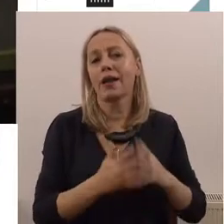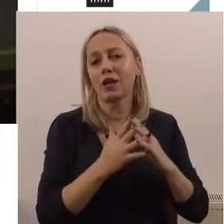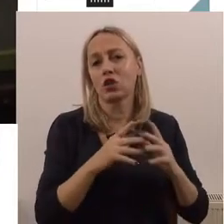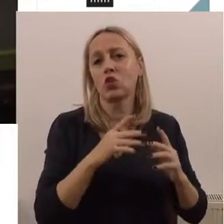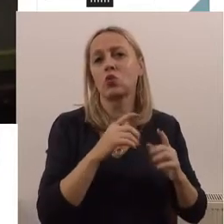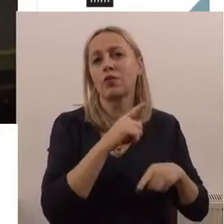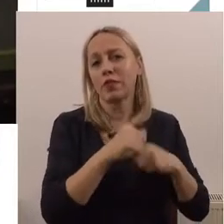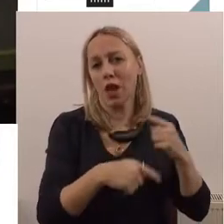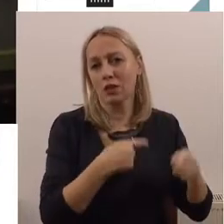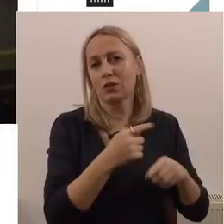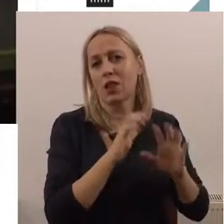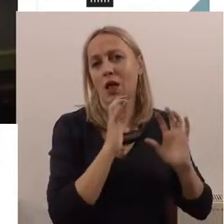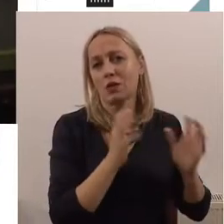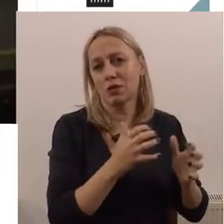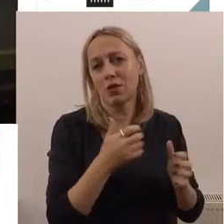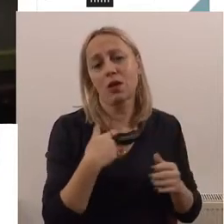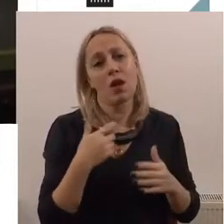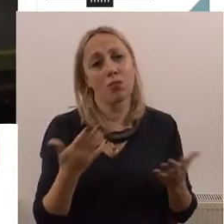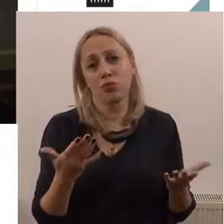As for